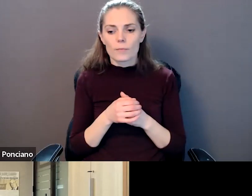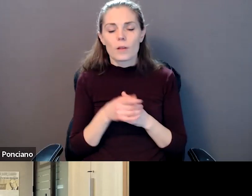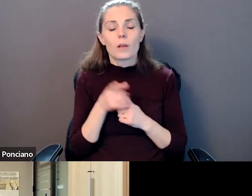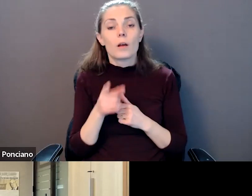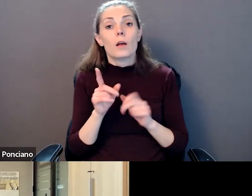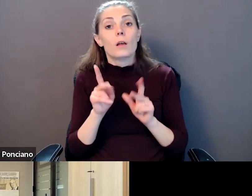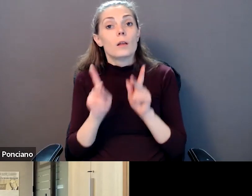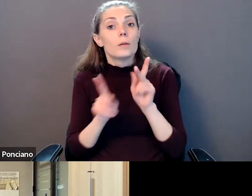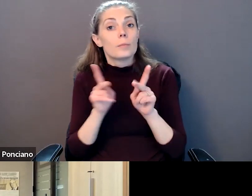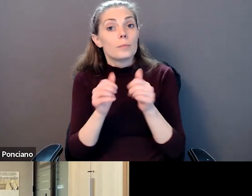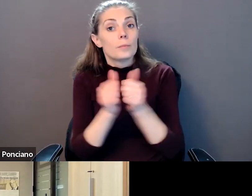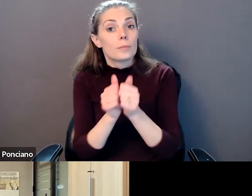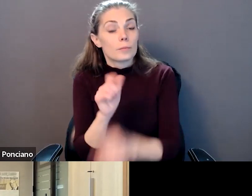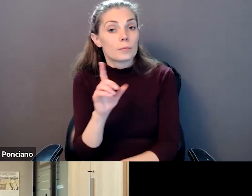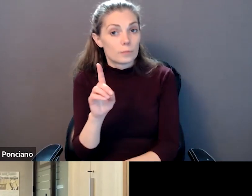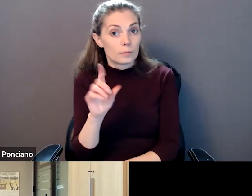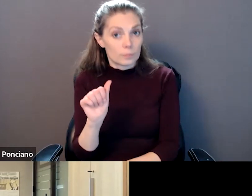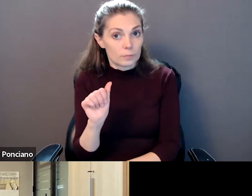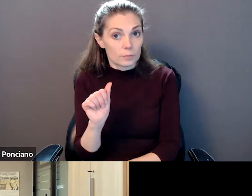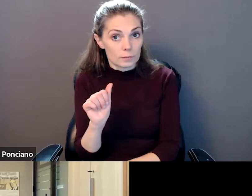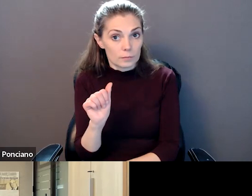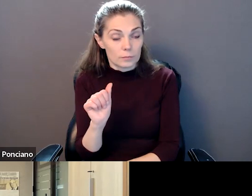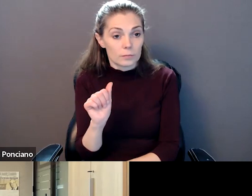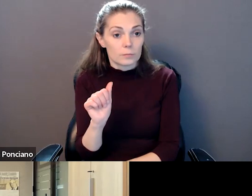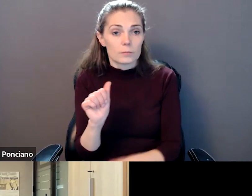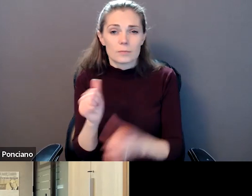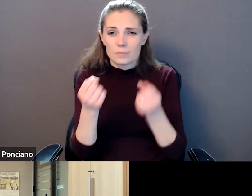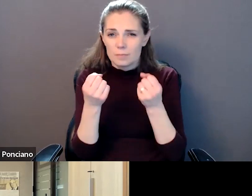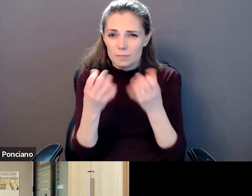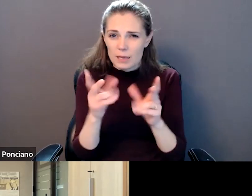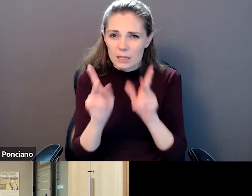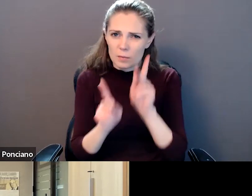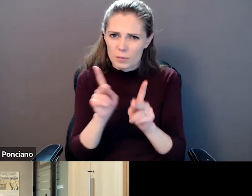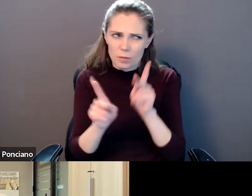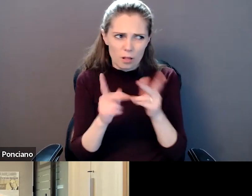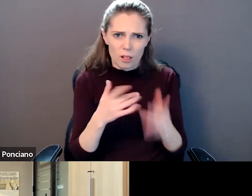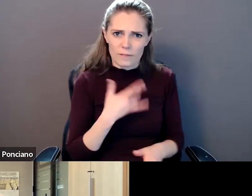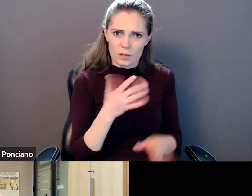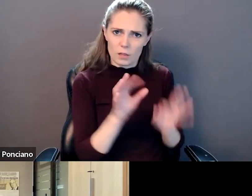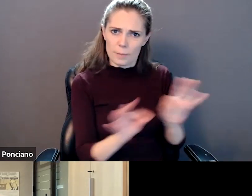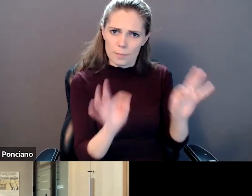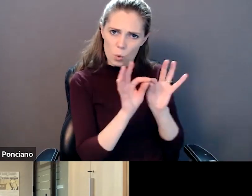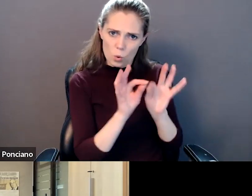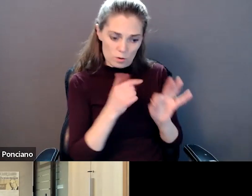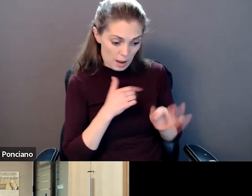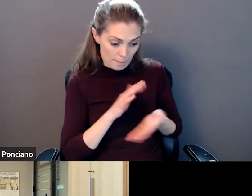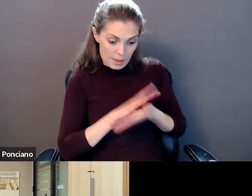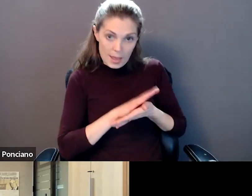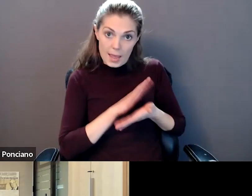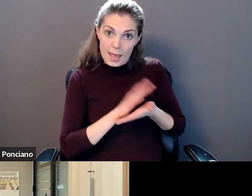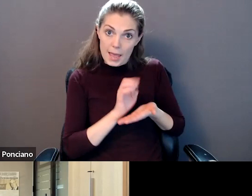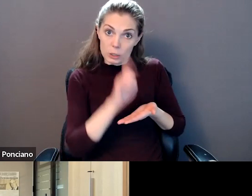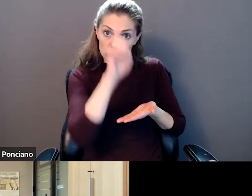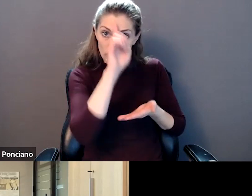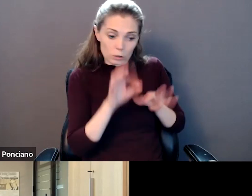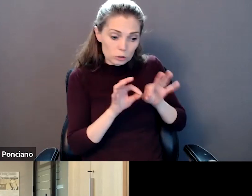as most of us, place significant importance on obtaining meaningful jobs that match their education, their skills, their